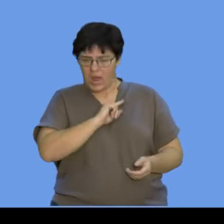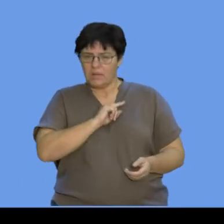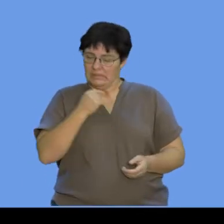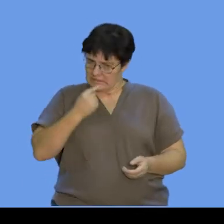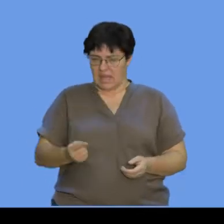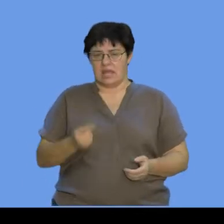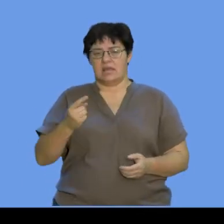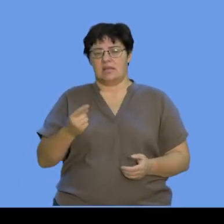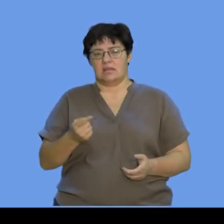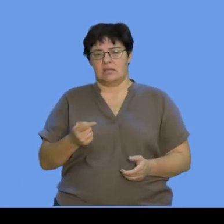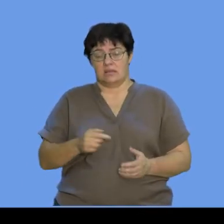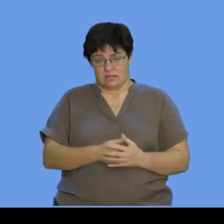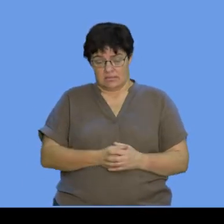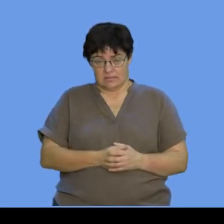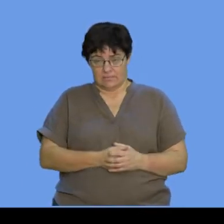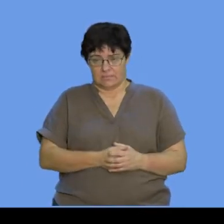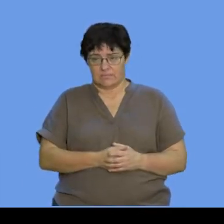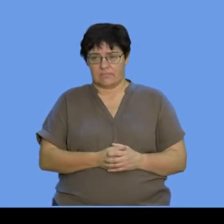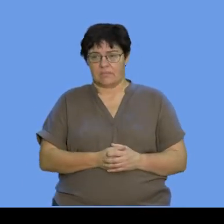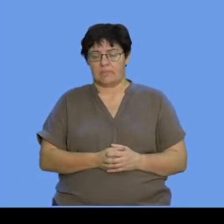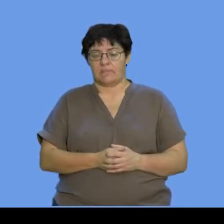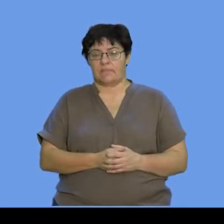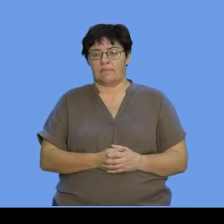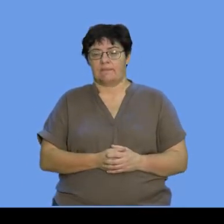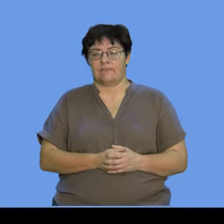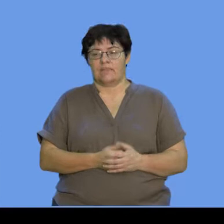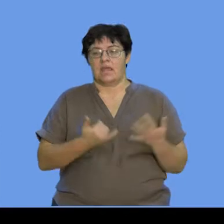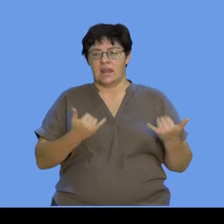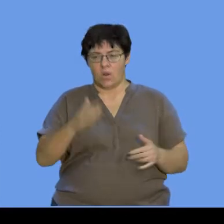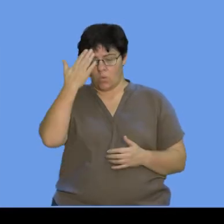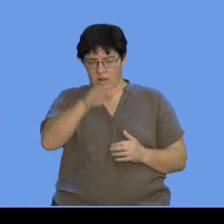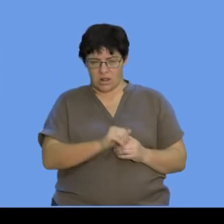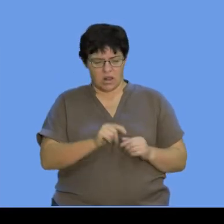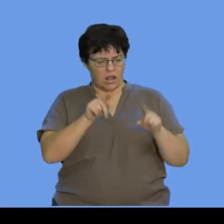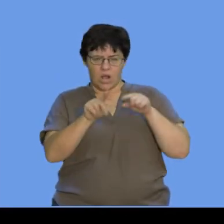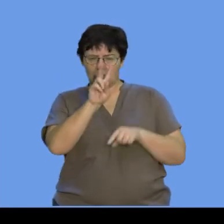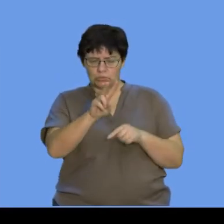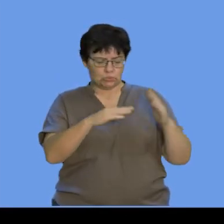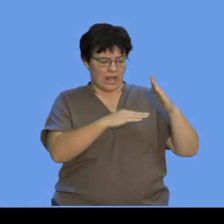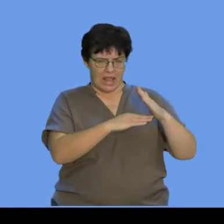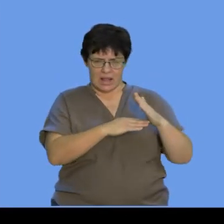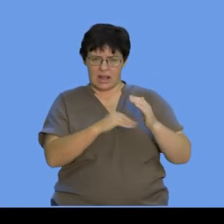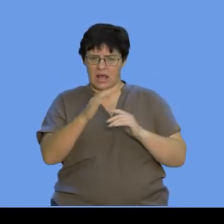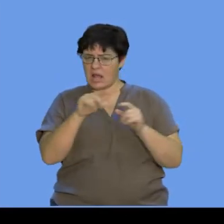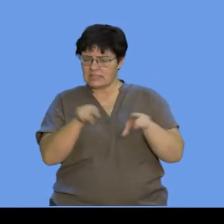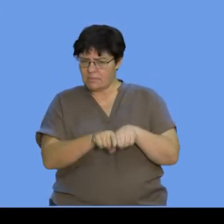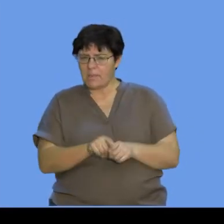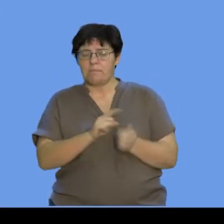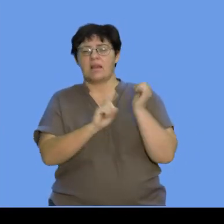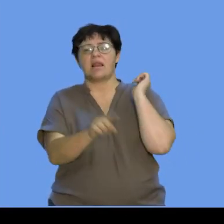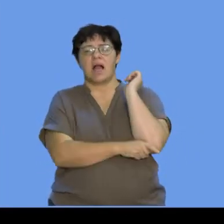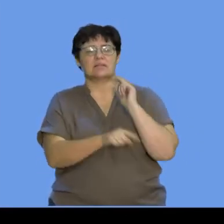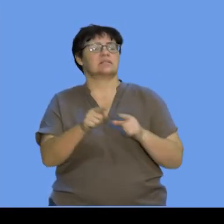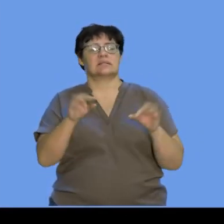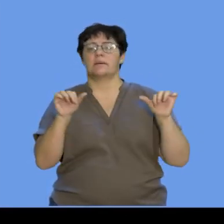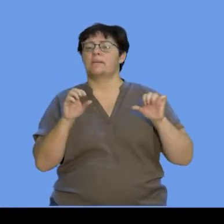because I gave you, then I will see it from there. Then automatically you know if I have two pairs of angles equal, it means the last